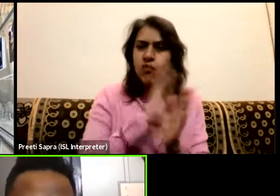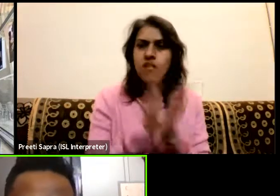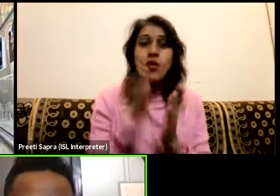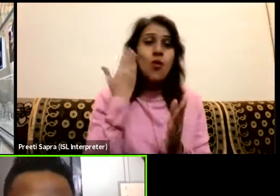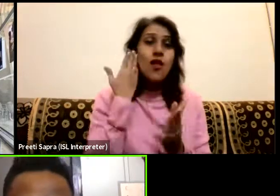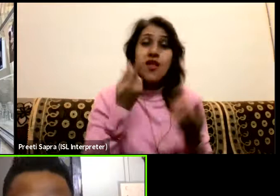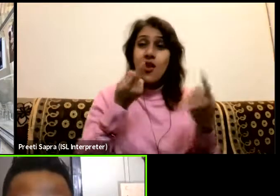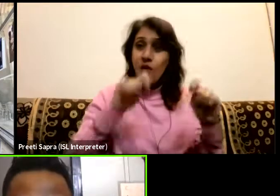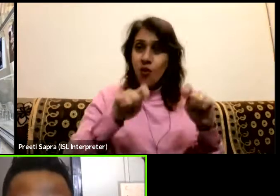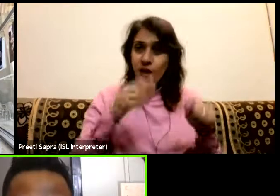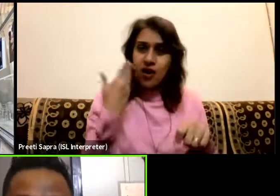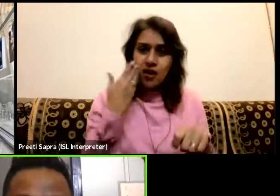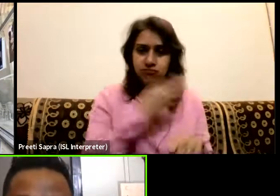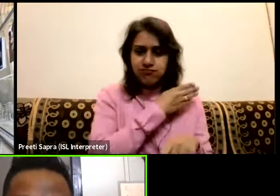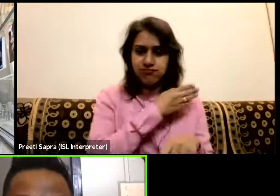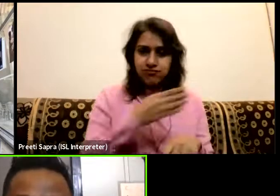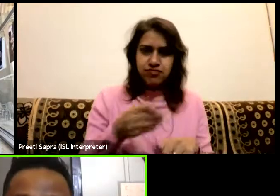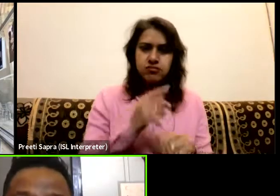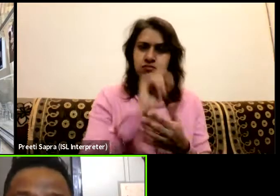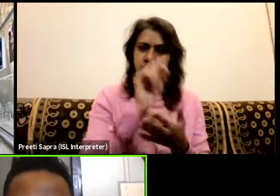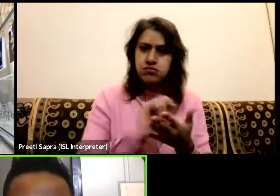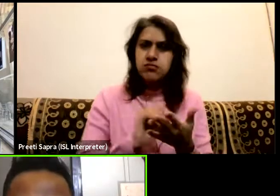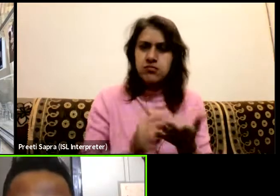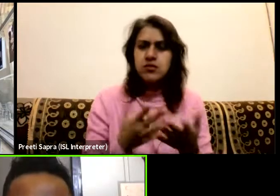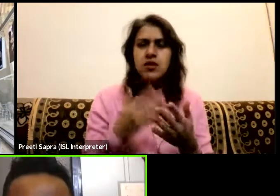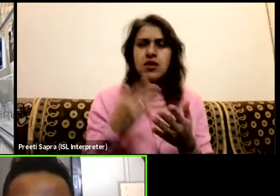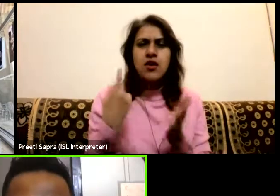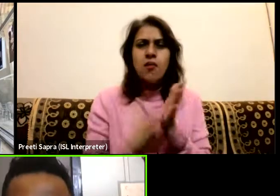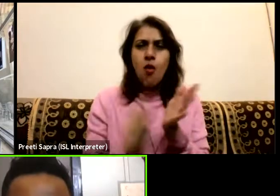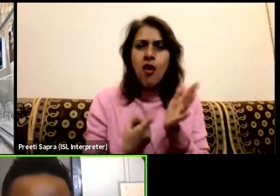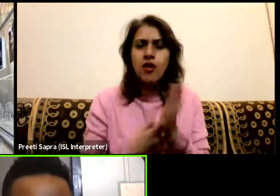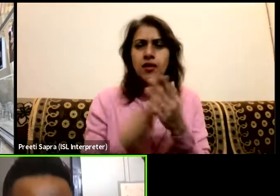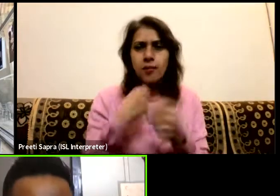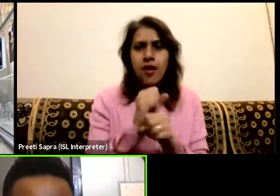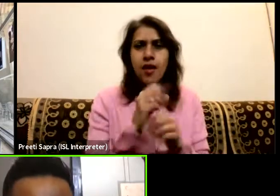one, which happened during March,